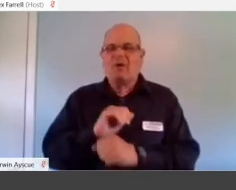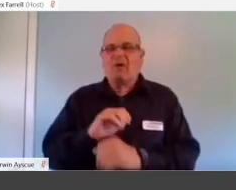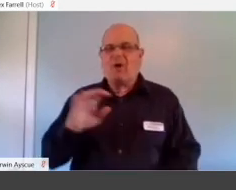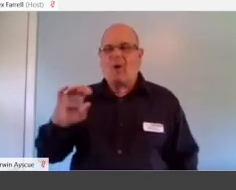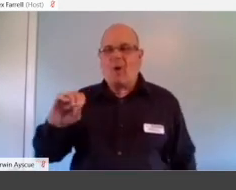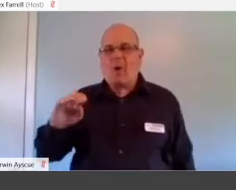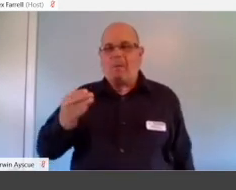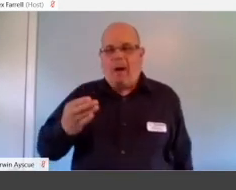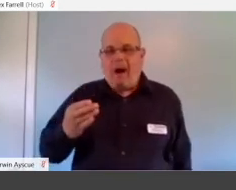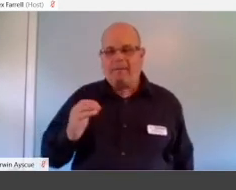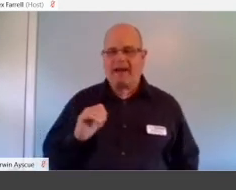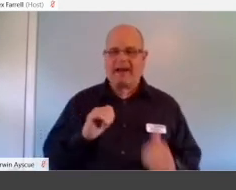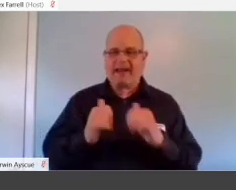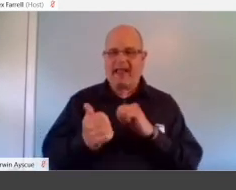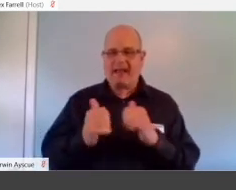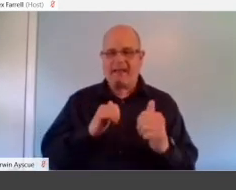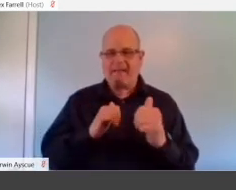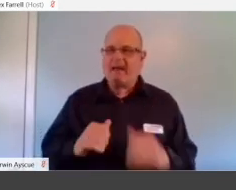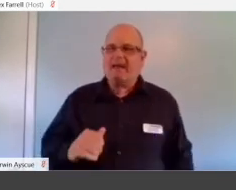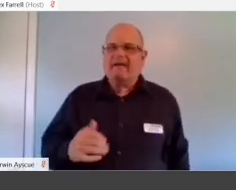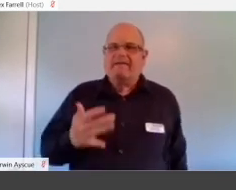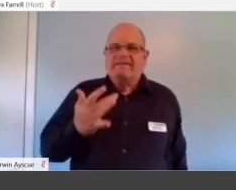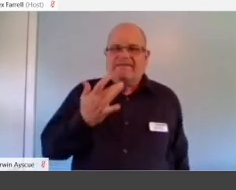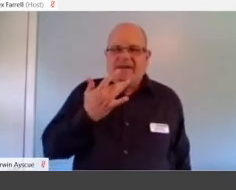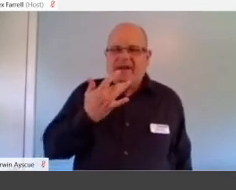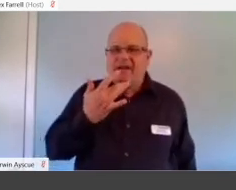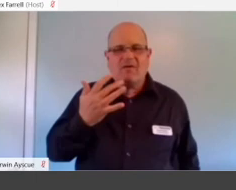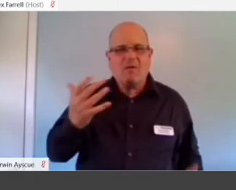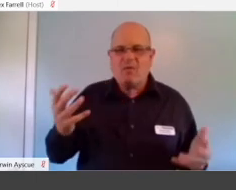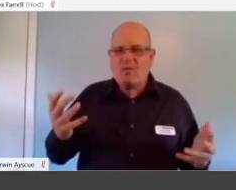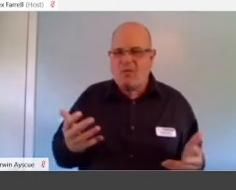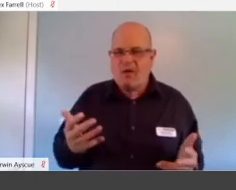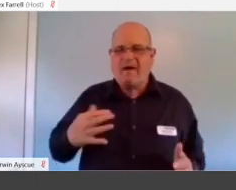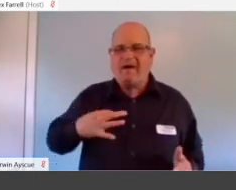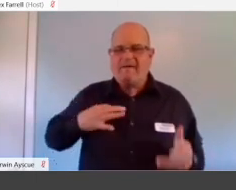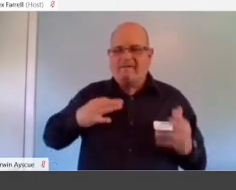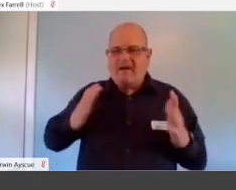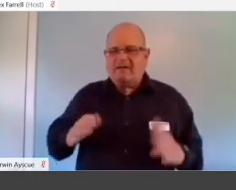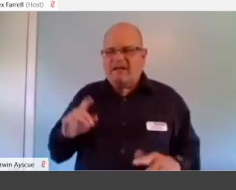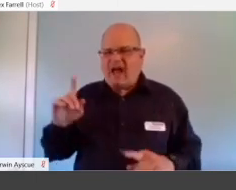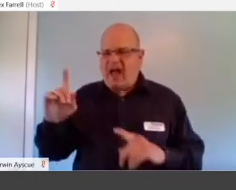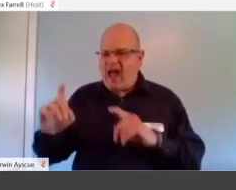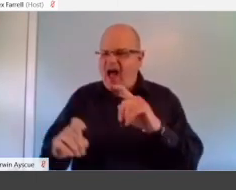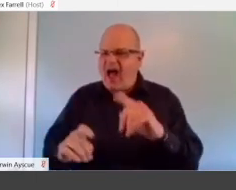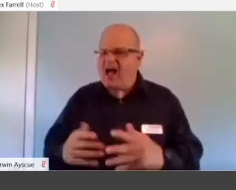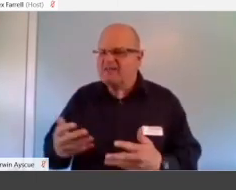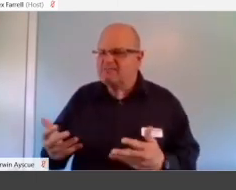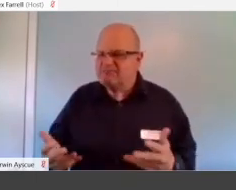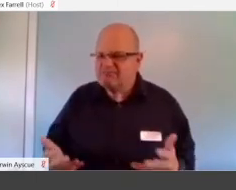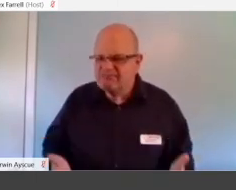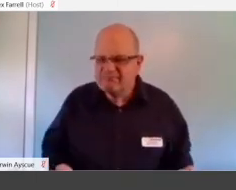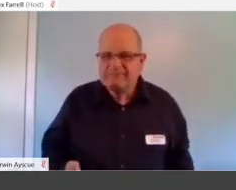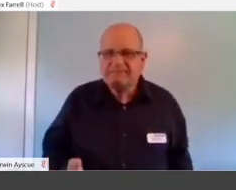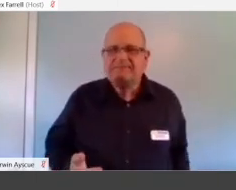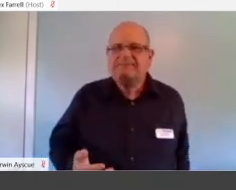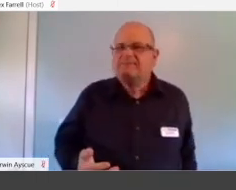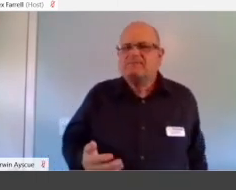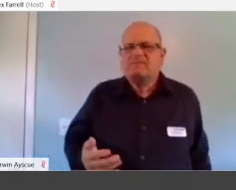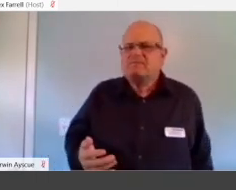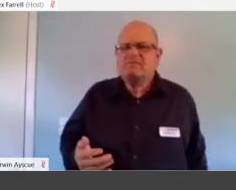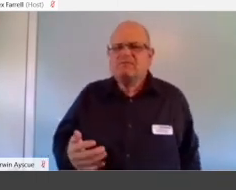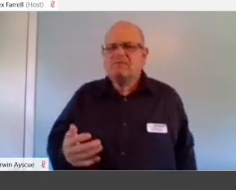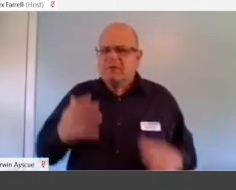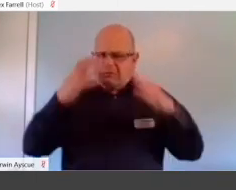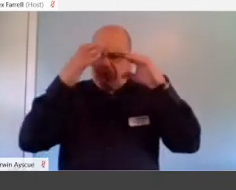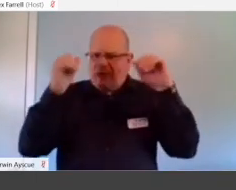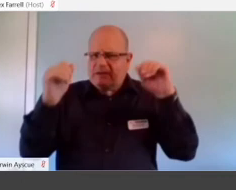was the work we did with, we'd get volunteers and just ask them a question about, what's the president's policy